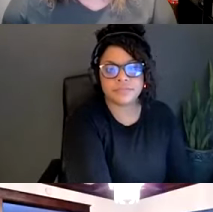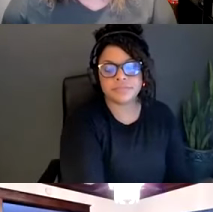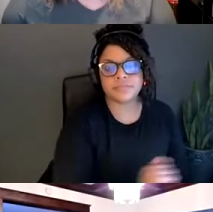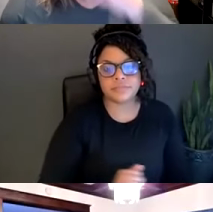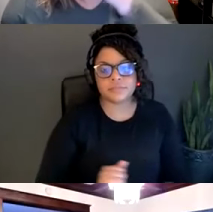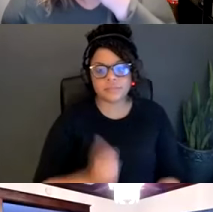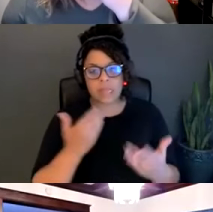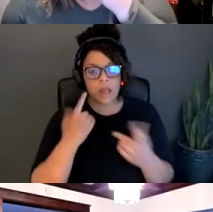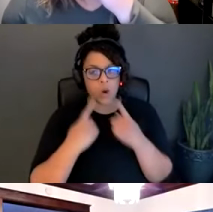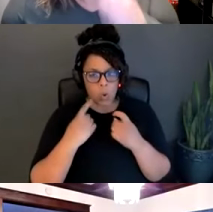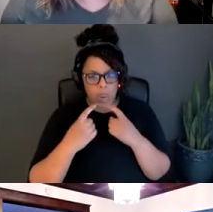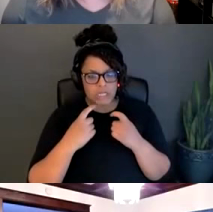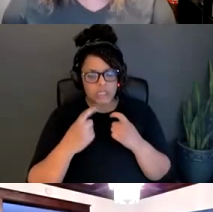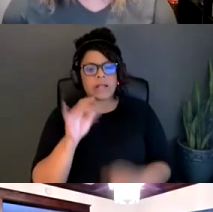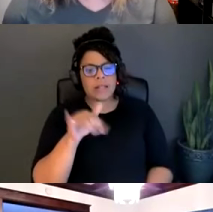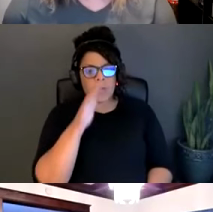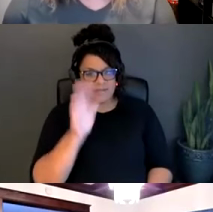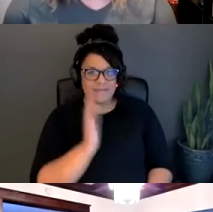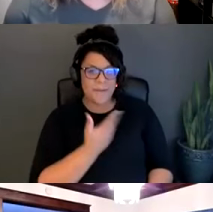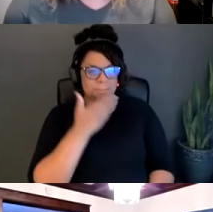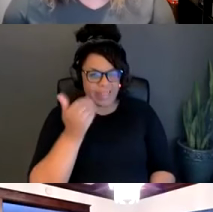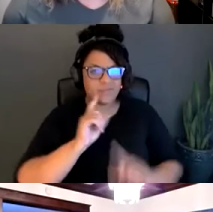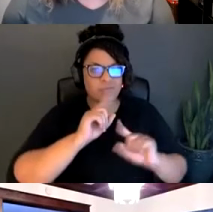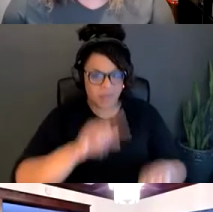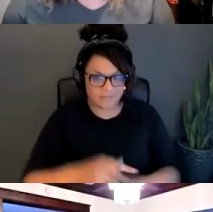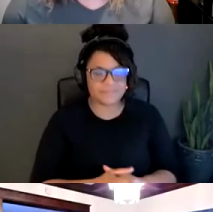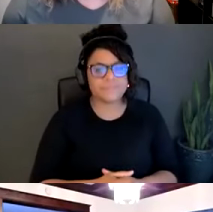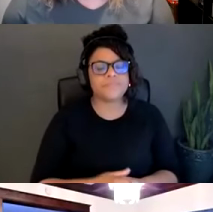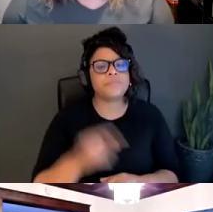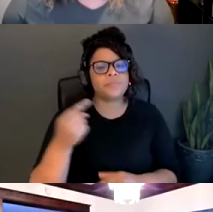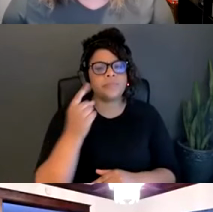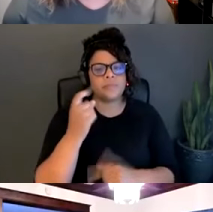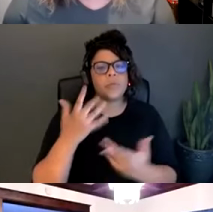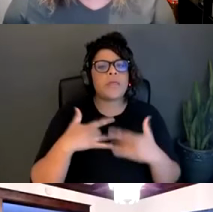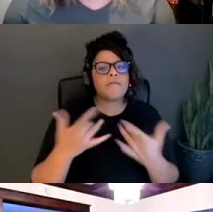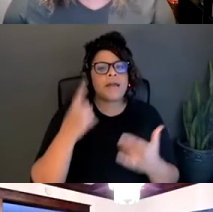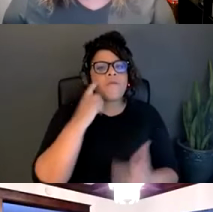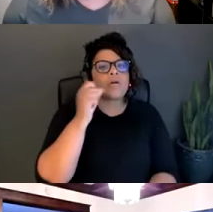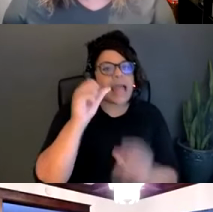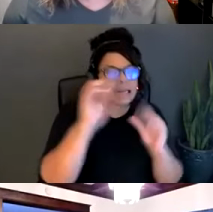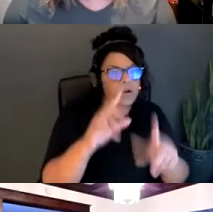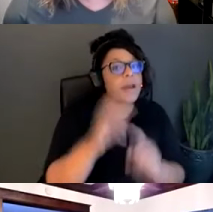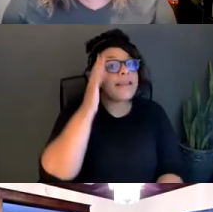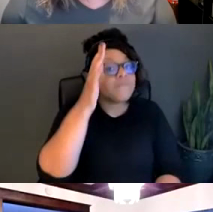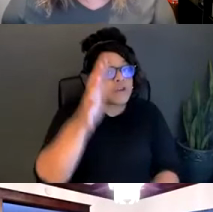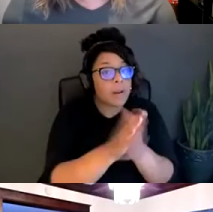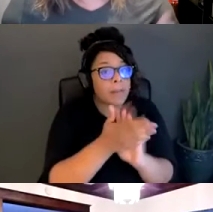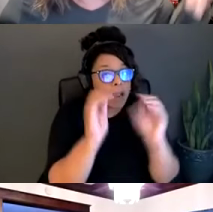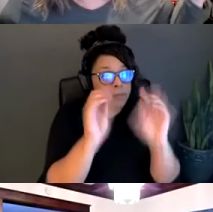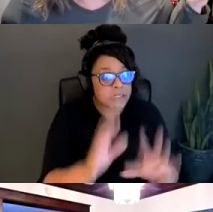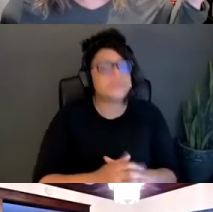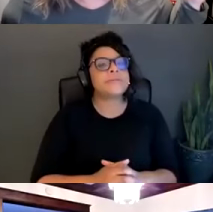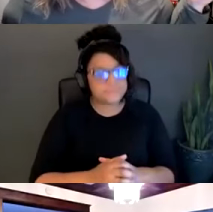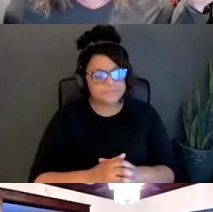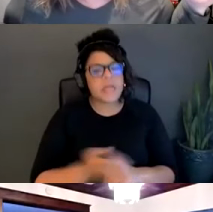that we'll do our best to respond. And one of it, what events do you have planned for non-teachers but future teachers? So a little